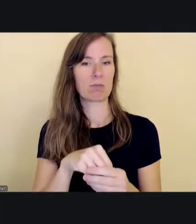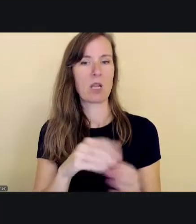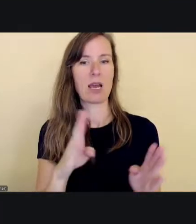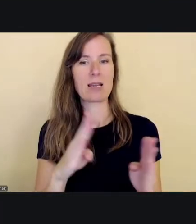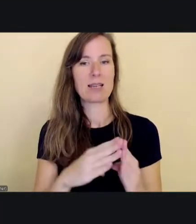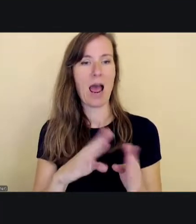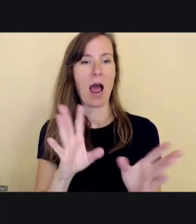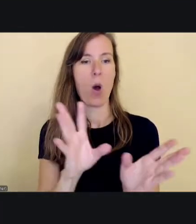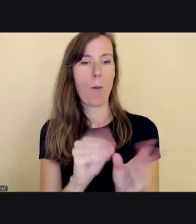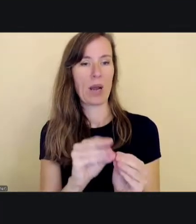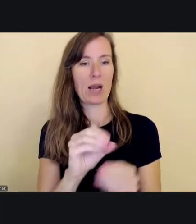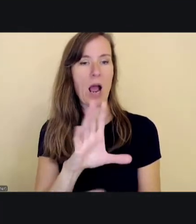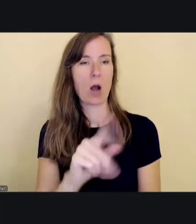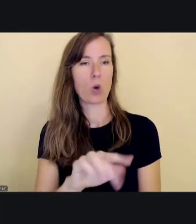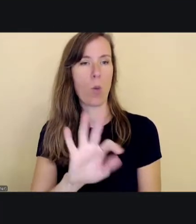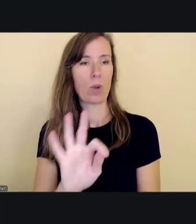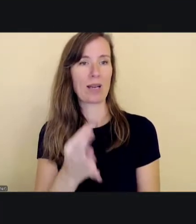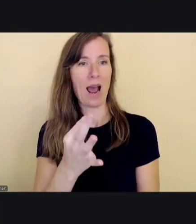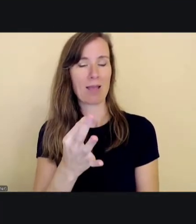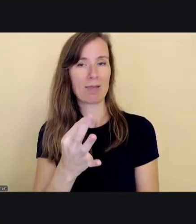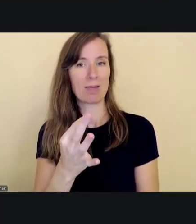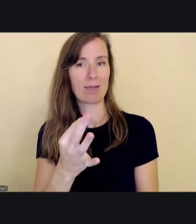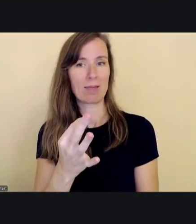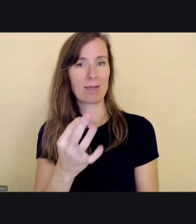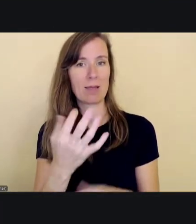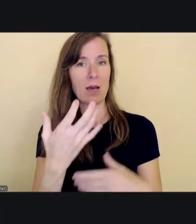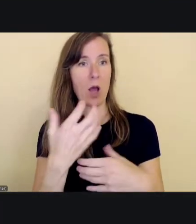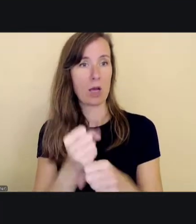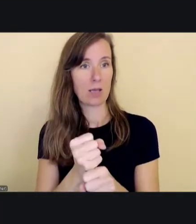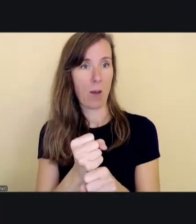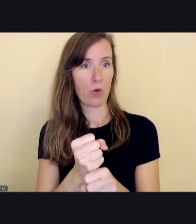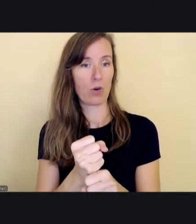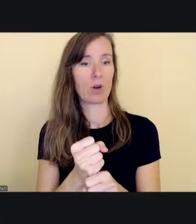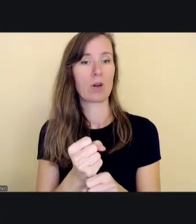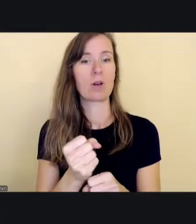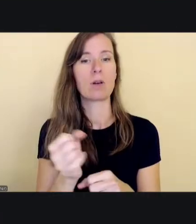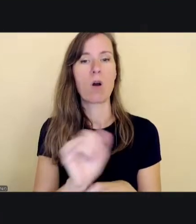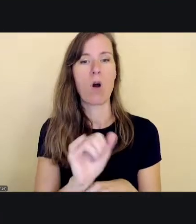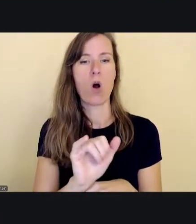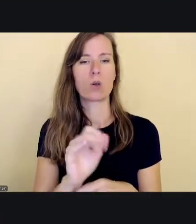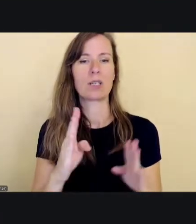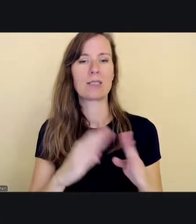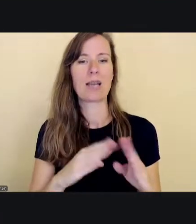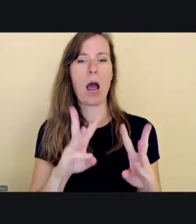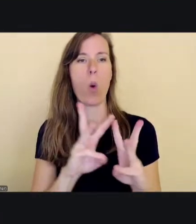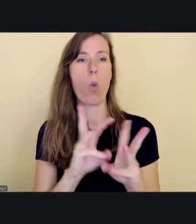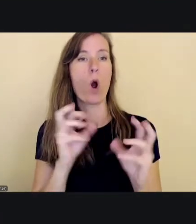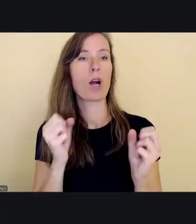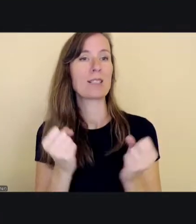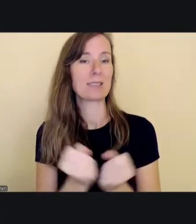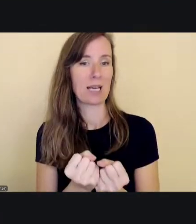session October 23rd minutes. Any comment on the consent agenda?